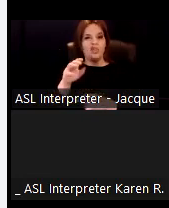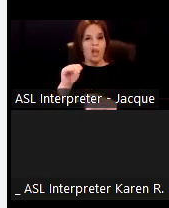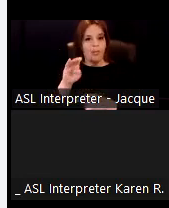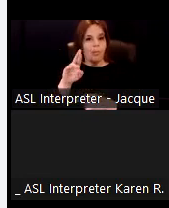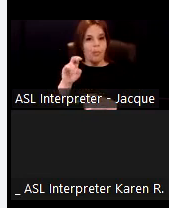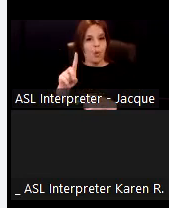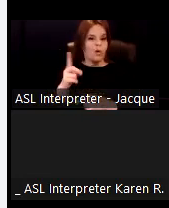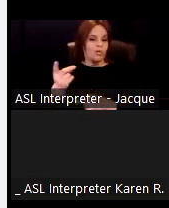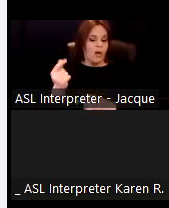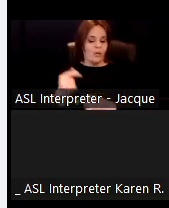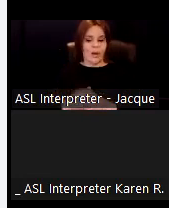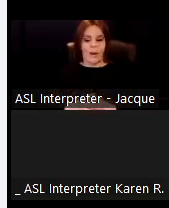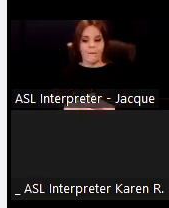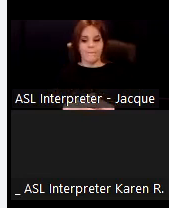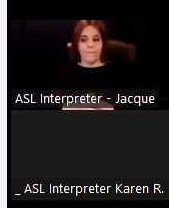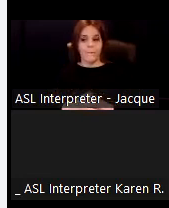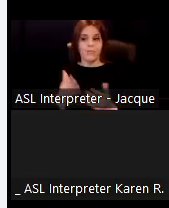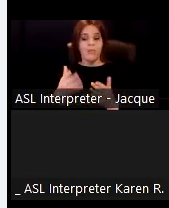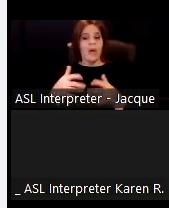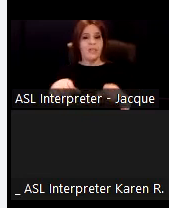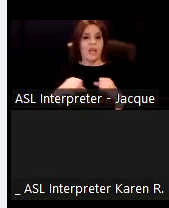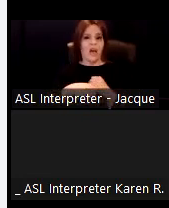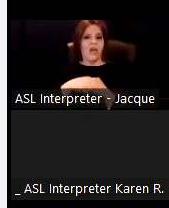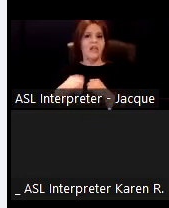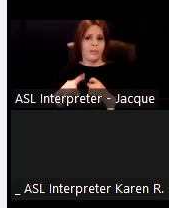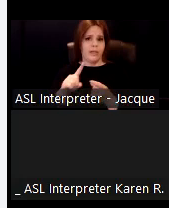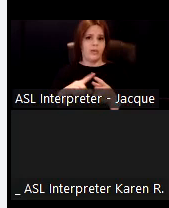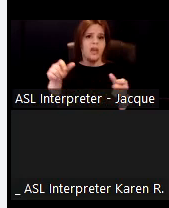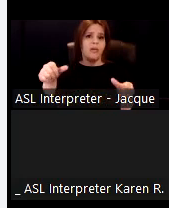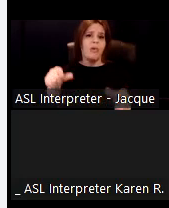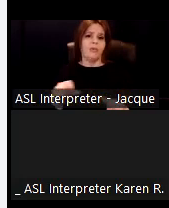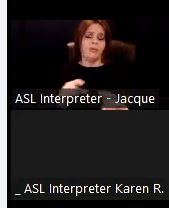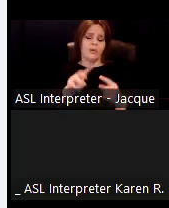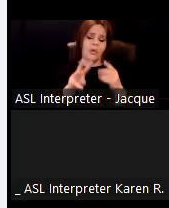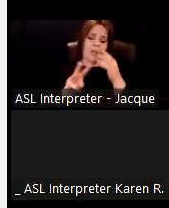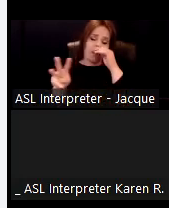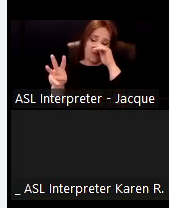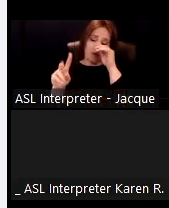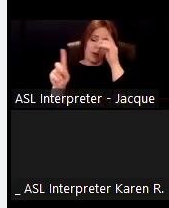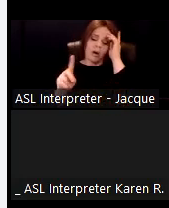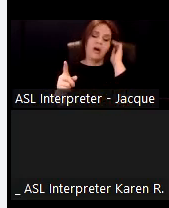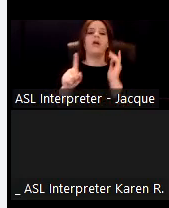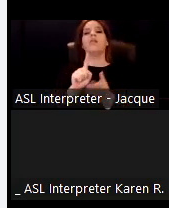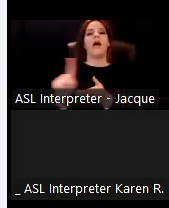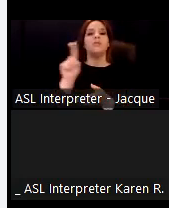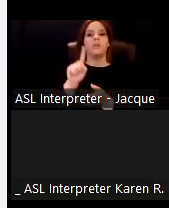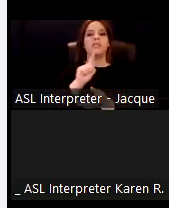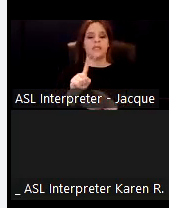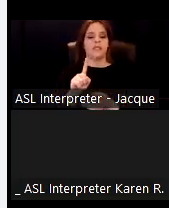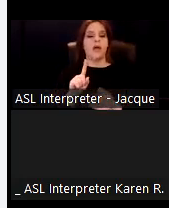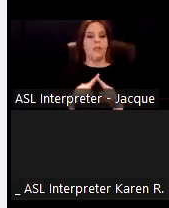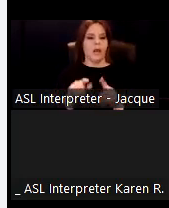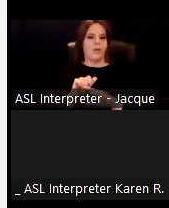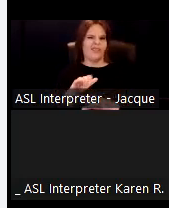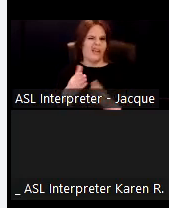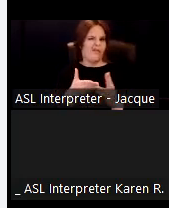away. It might take a little bit to get it posted to the website where last week's is, but I'll send this via